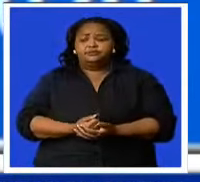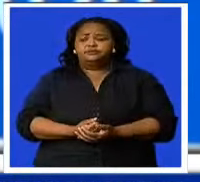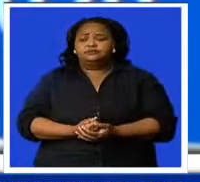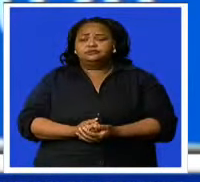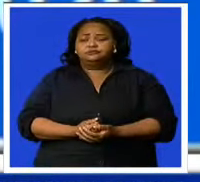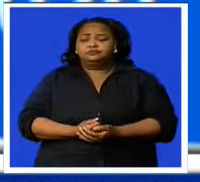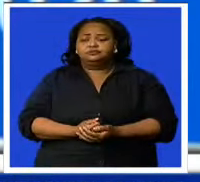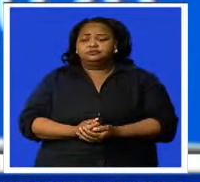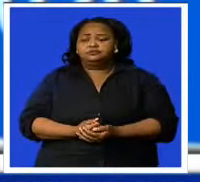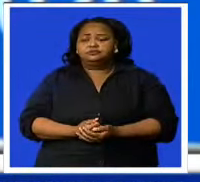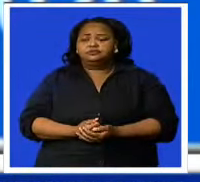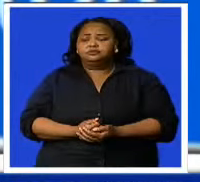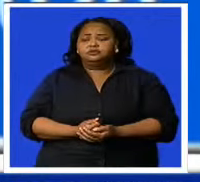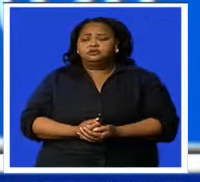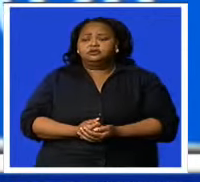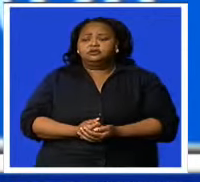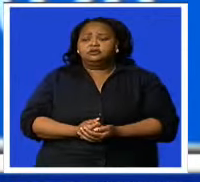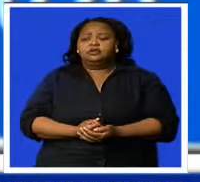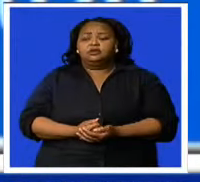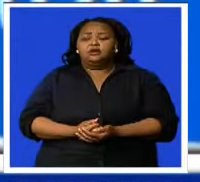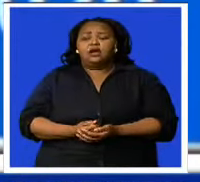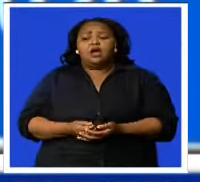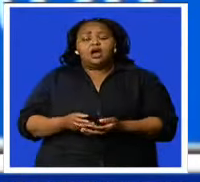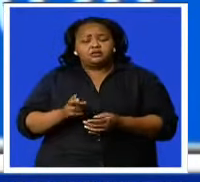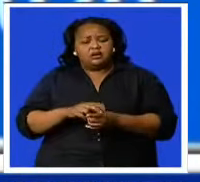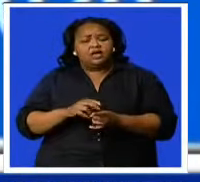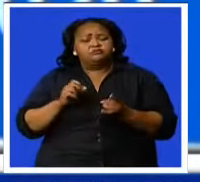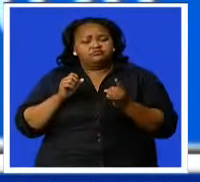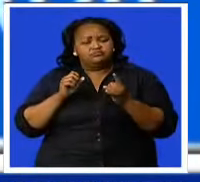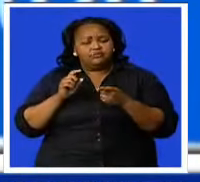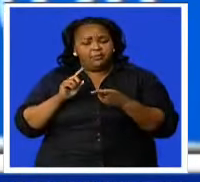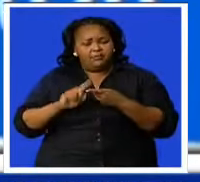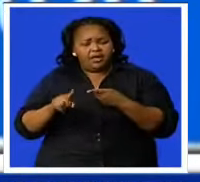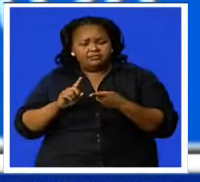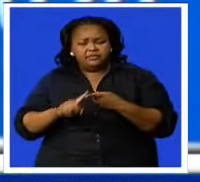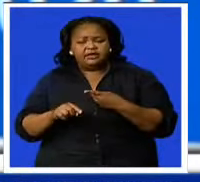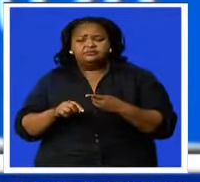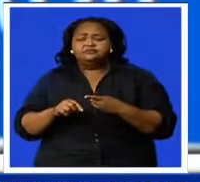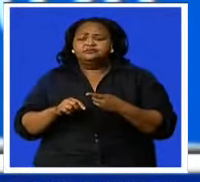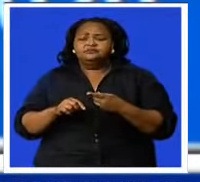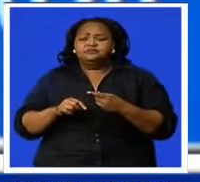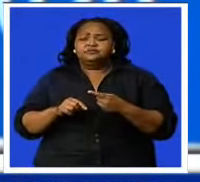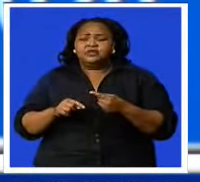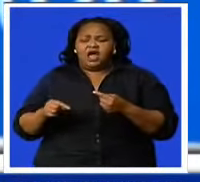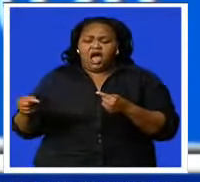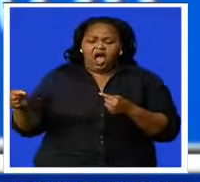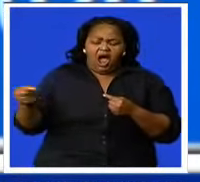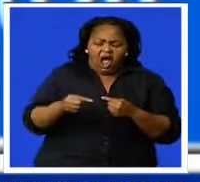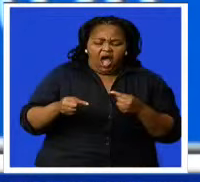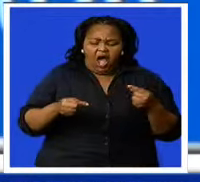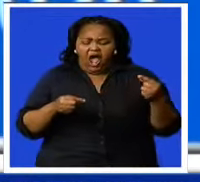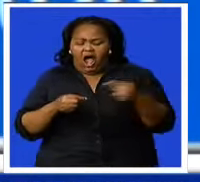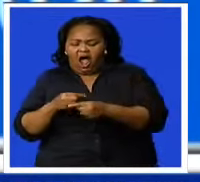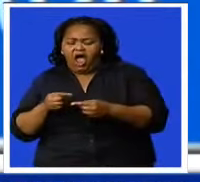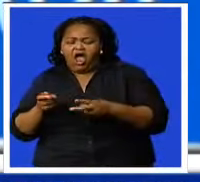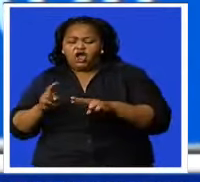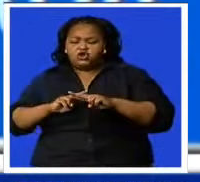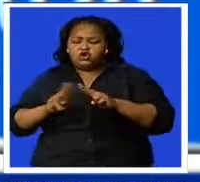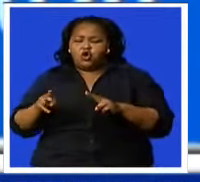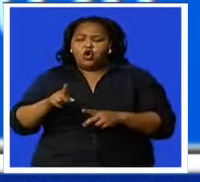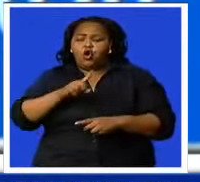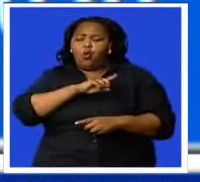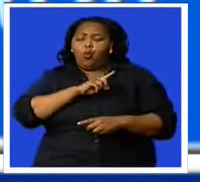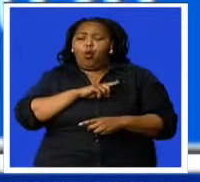to manage them to take shots from afar. We didn't want them to be bringing crosses because aerially they are very good,